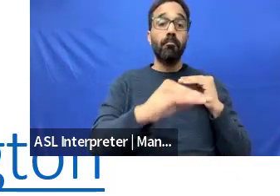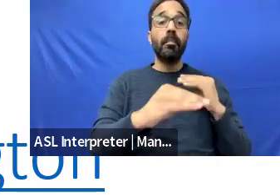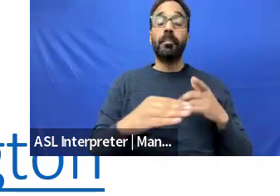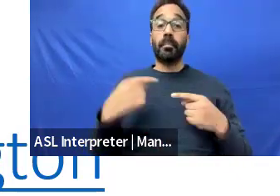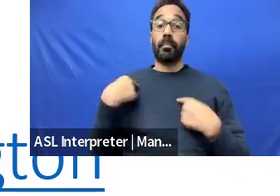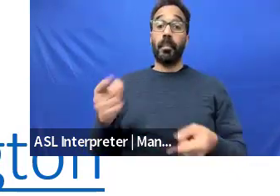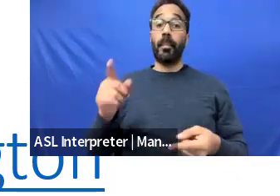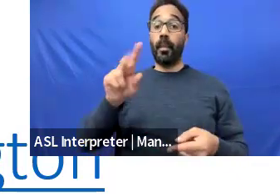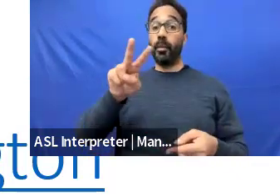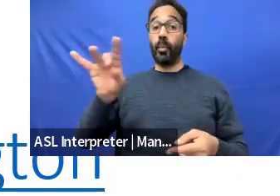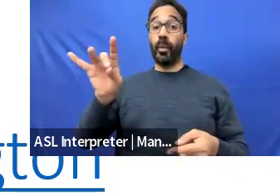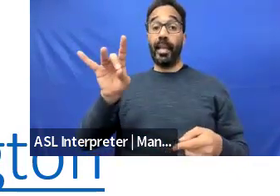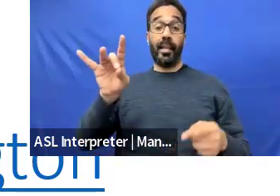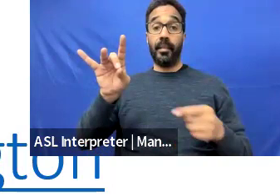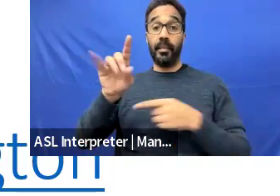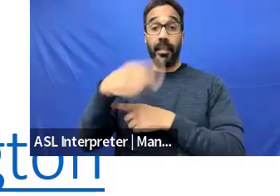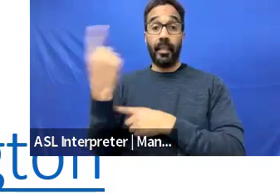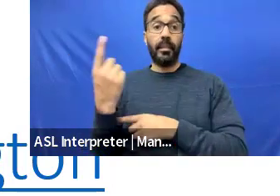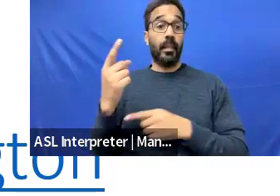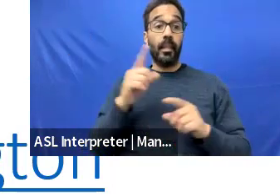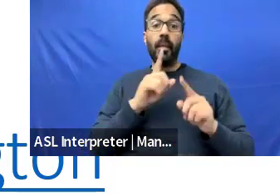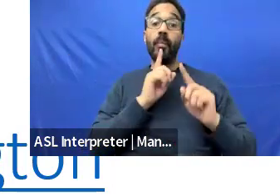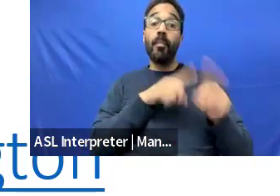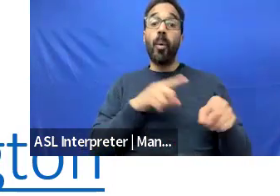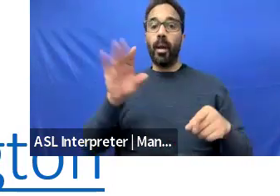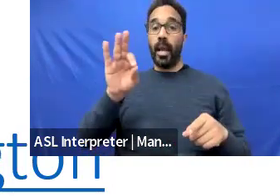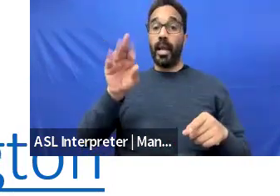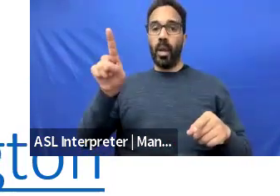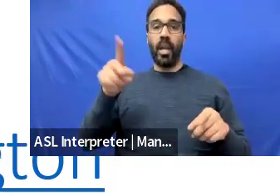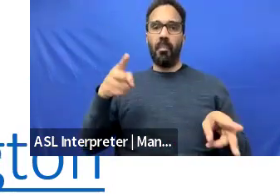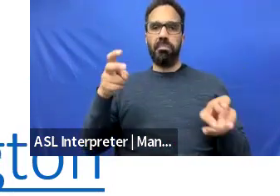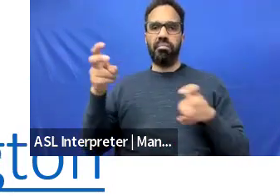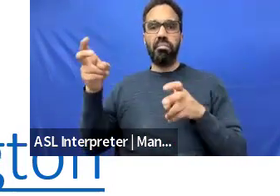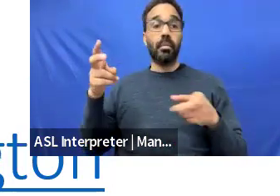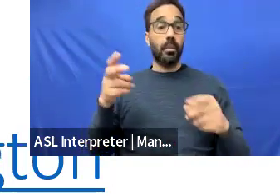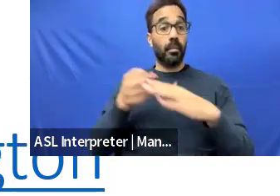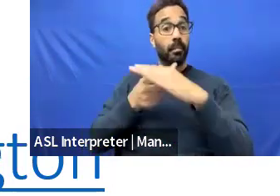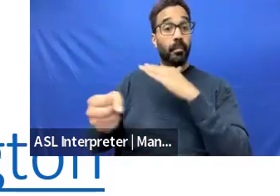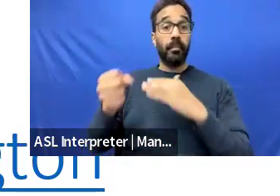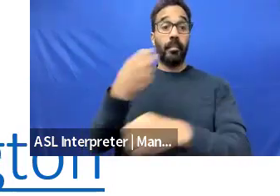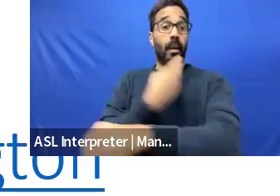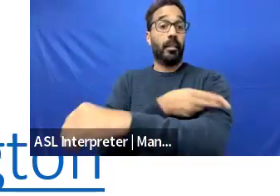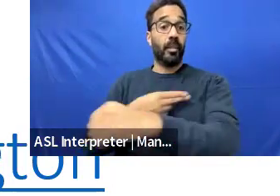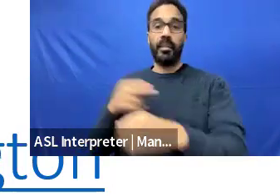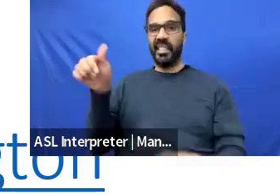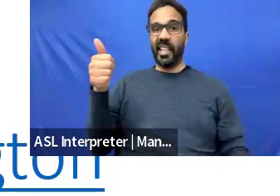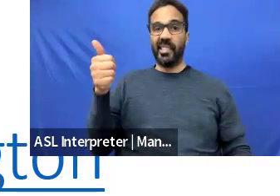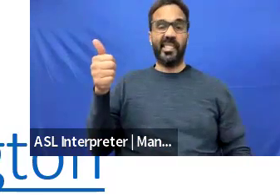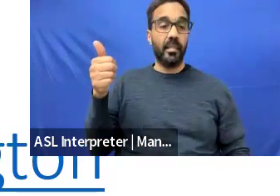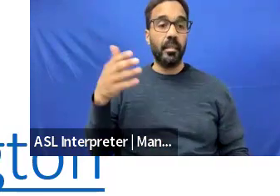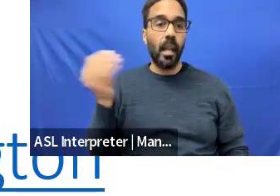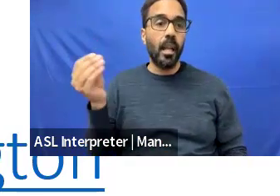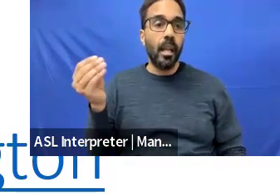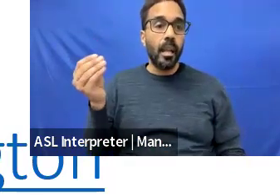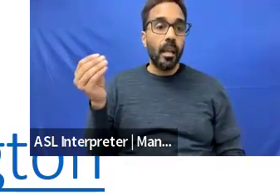28 days have been 91. Hospitalizations due to COVID-19 have been 10, and then deaths